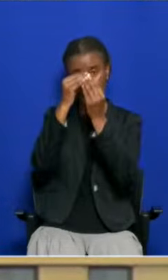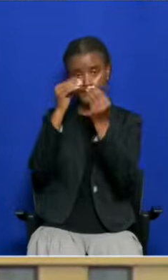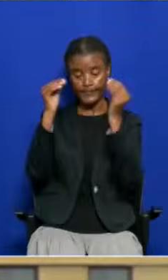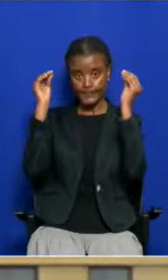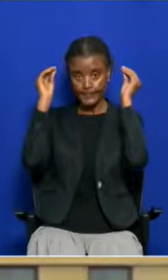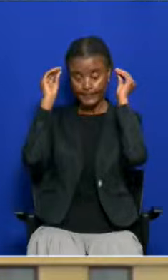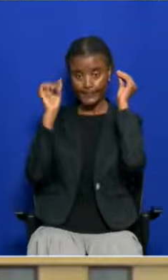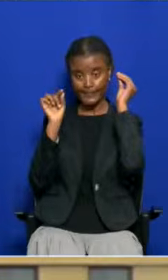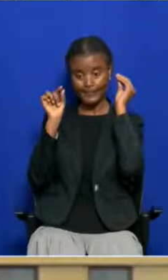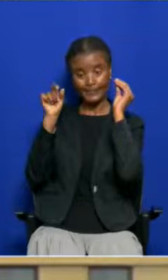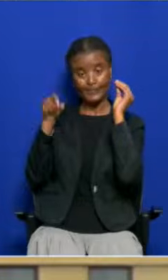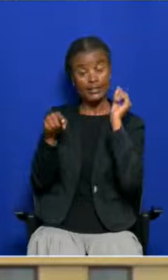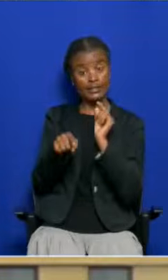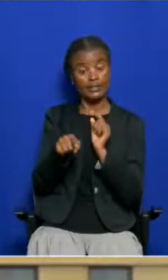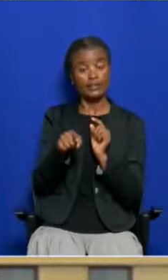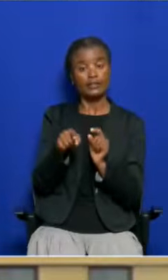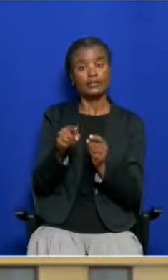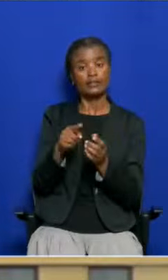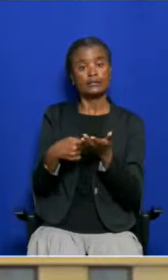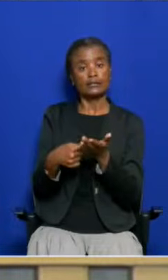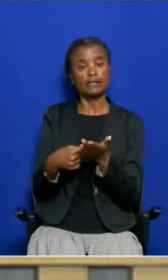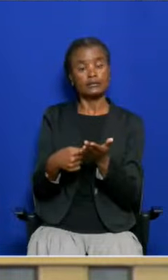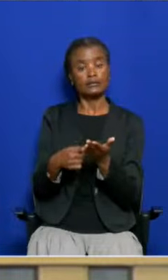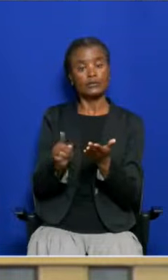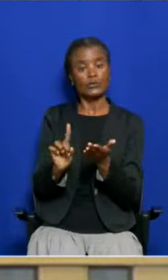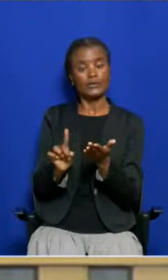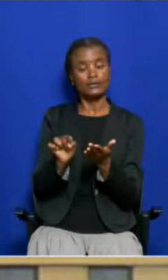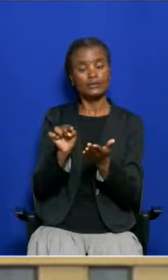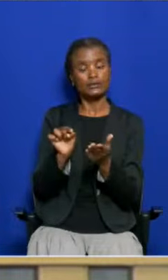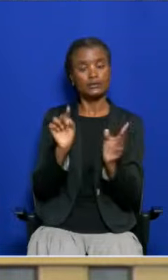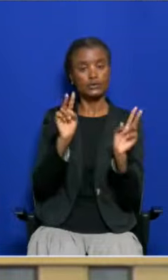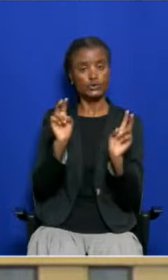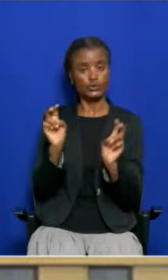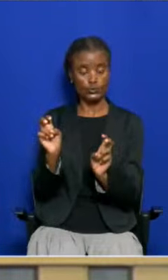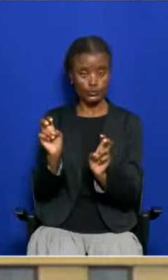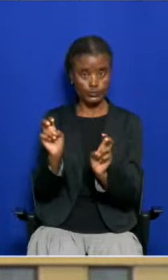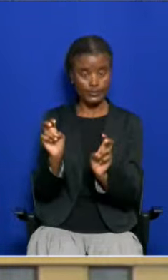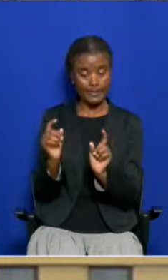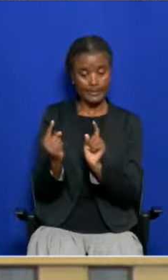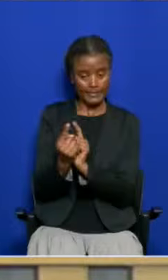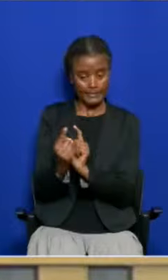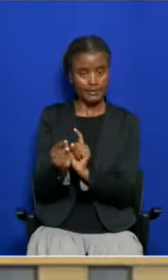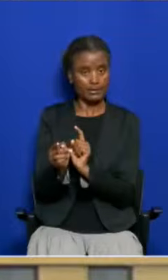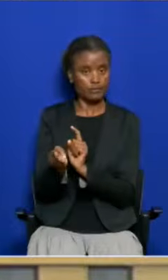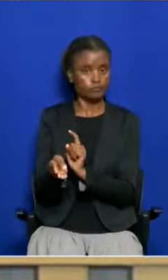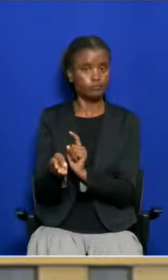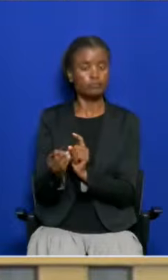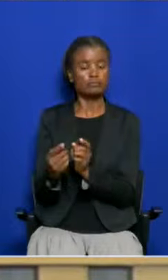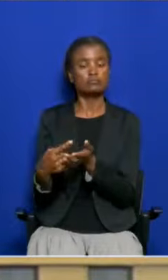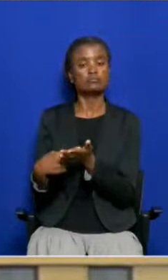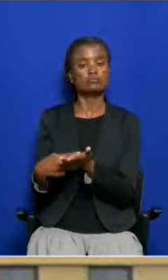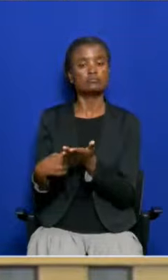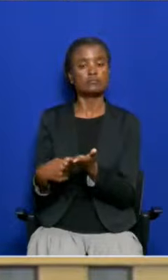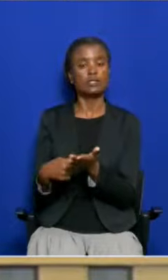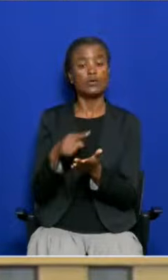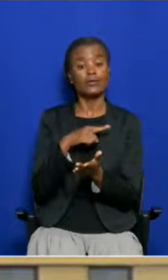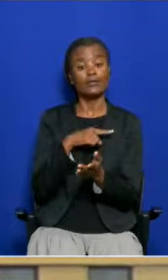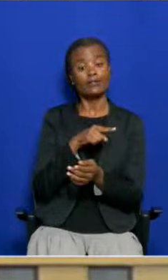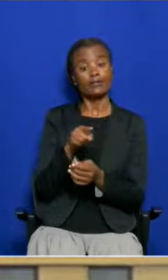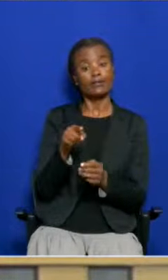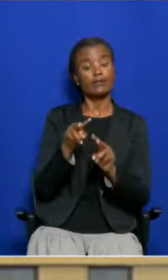about this matter, that they must be investigated, because after